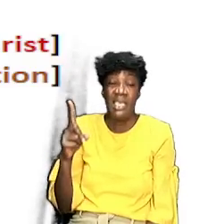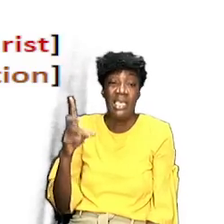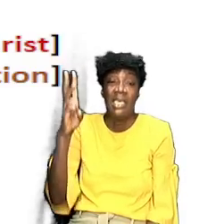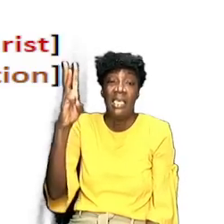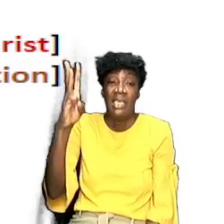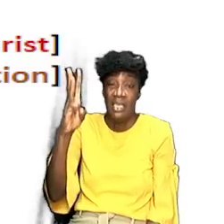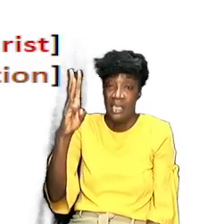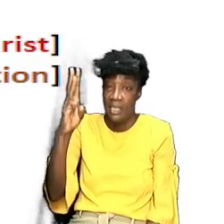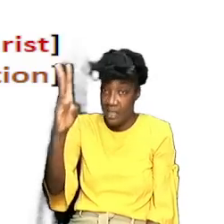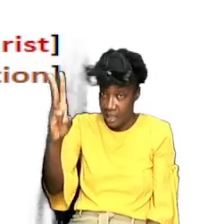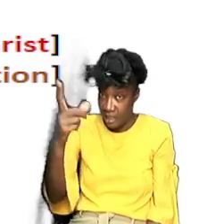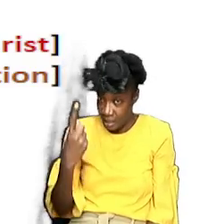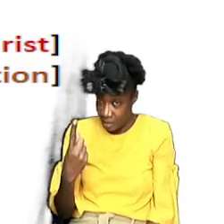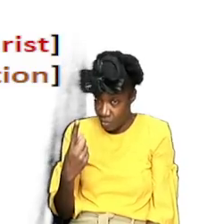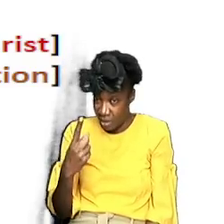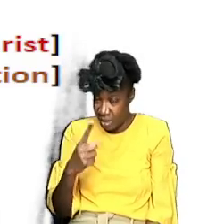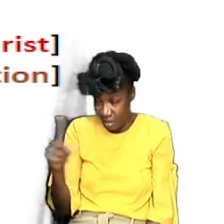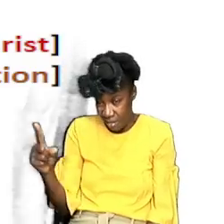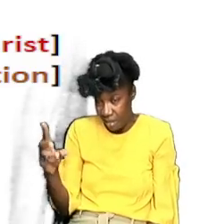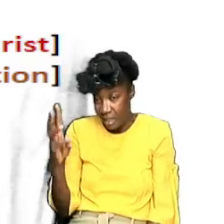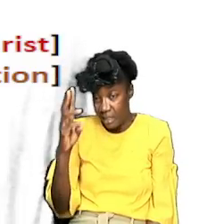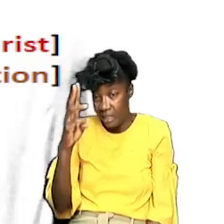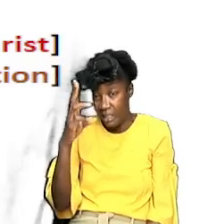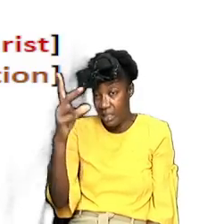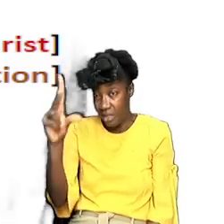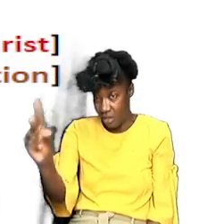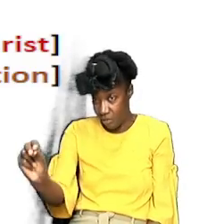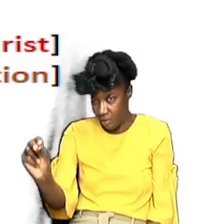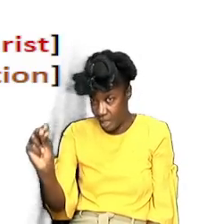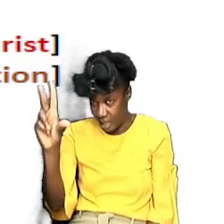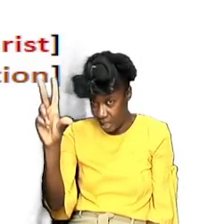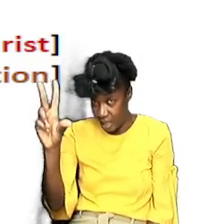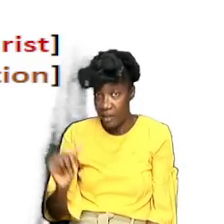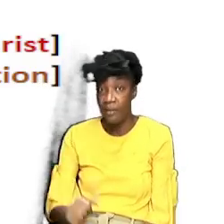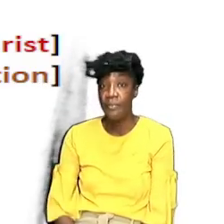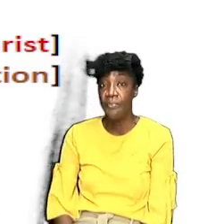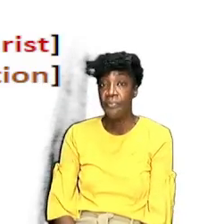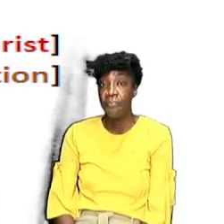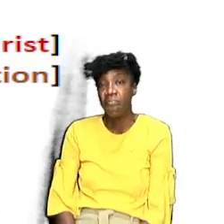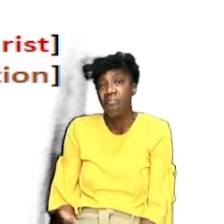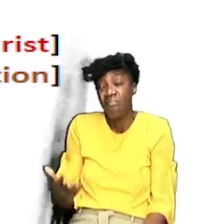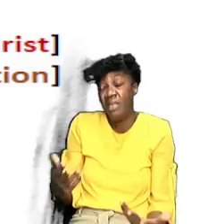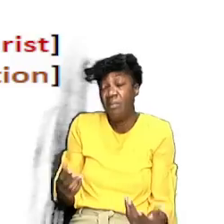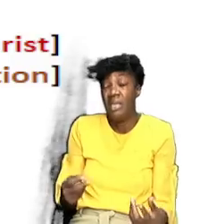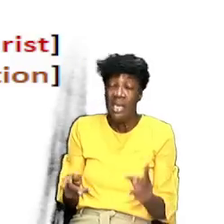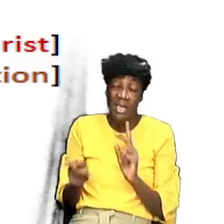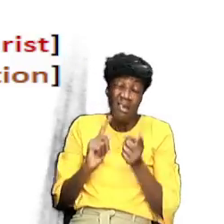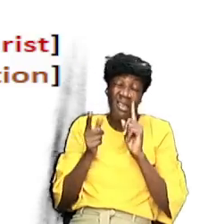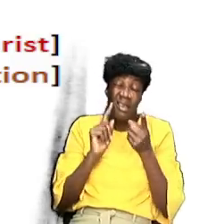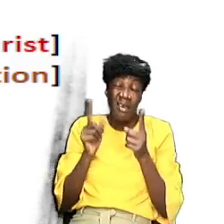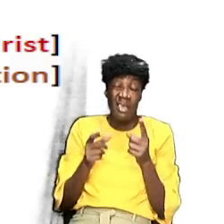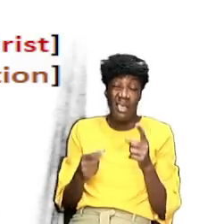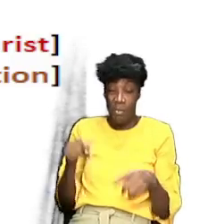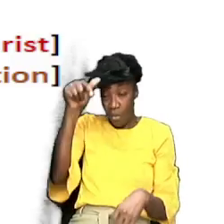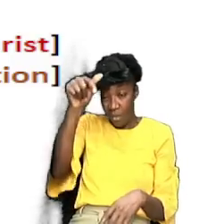61 to 63 AD. Now, there's a lot of debate around this